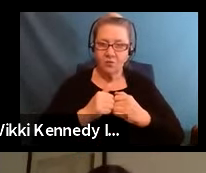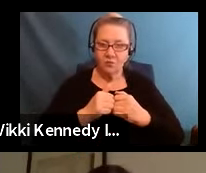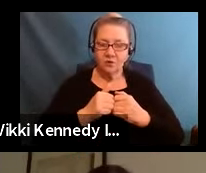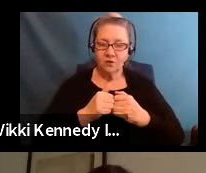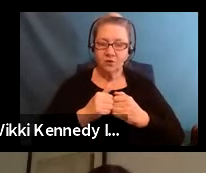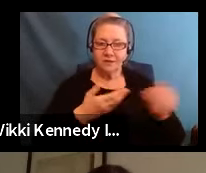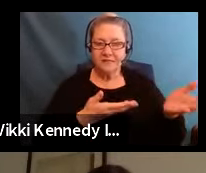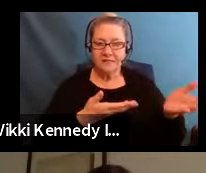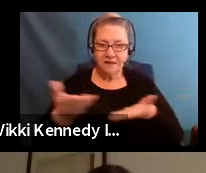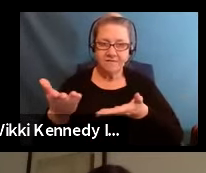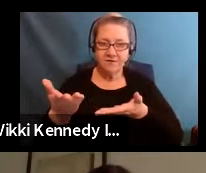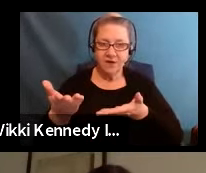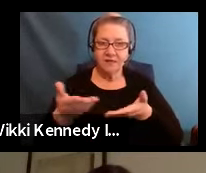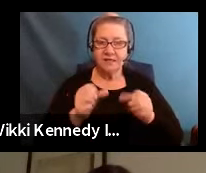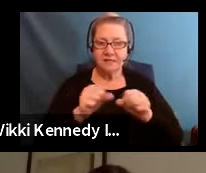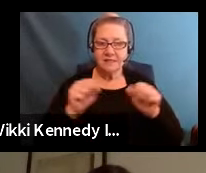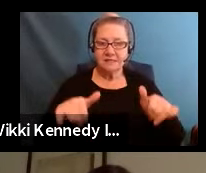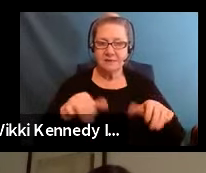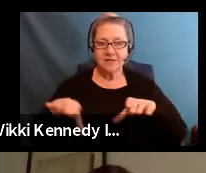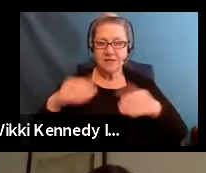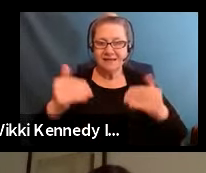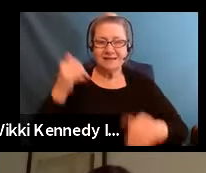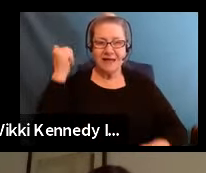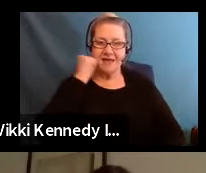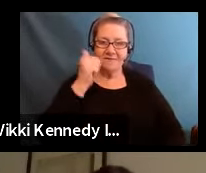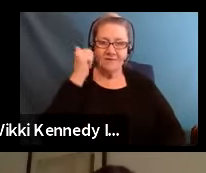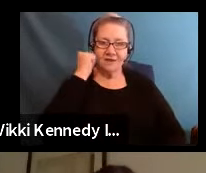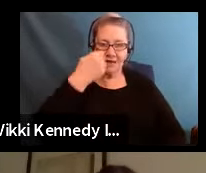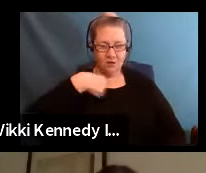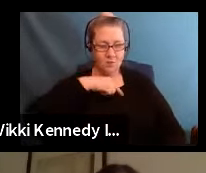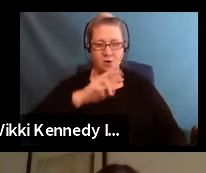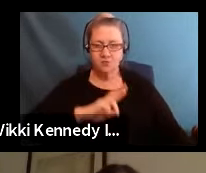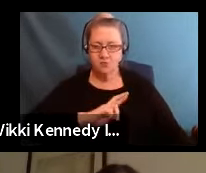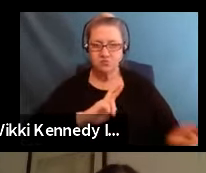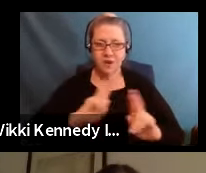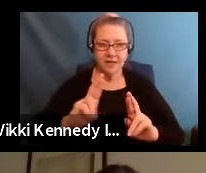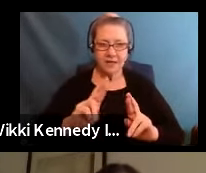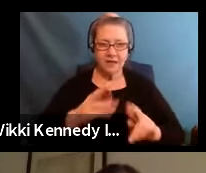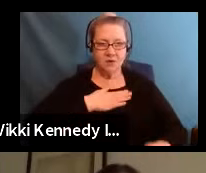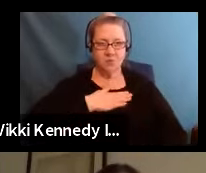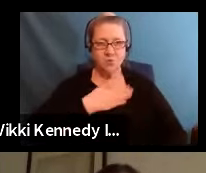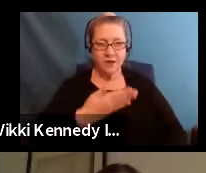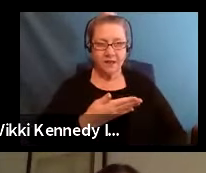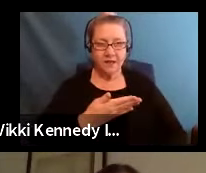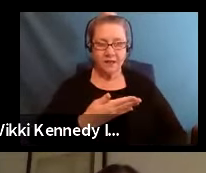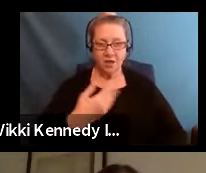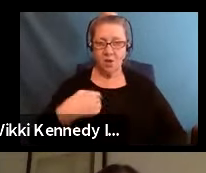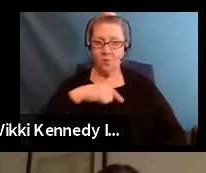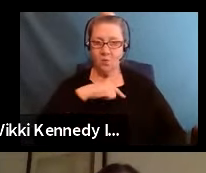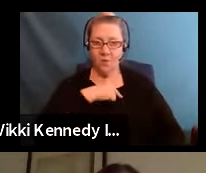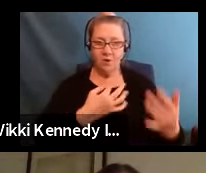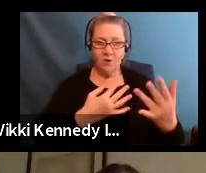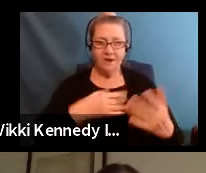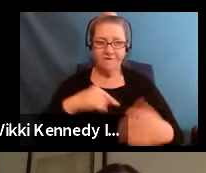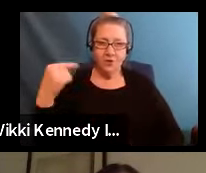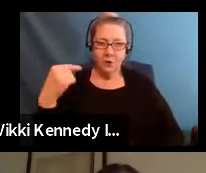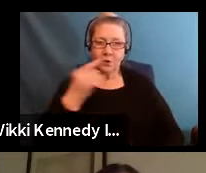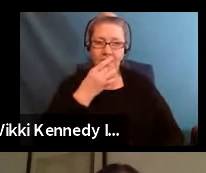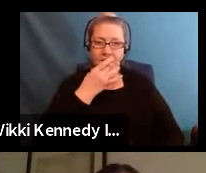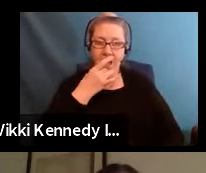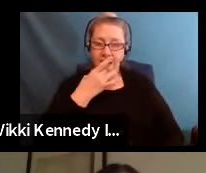delivery system does this every day, and we're ready and we're willing, and it's been waiting for that green light and a signal to go